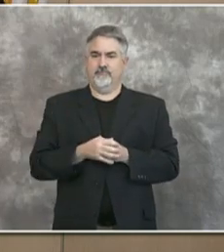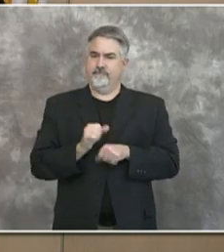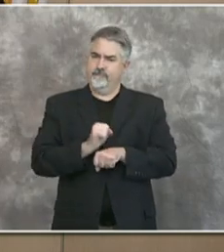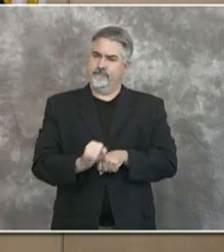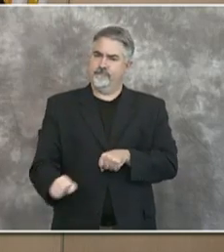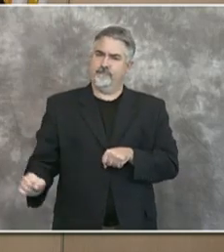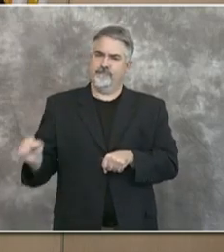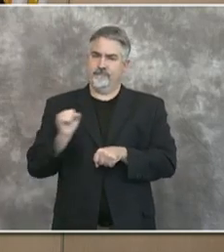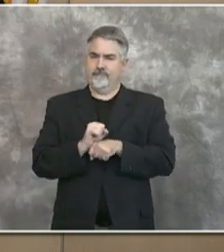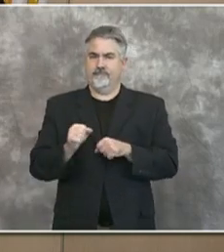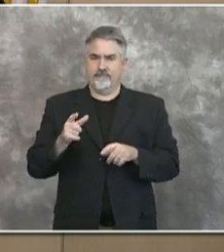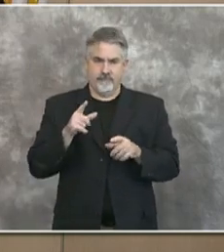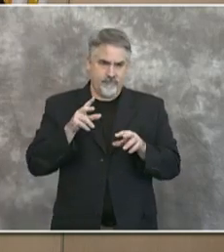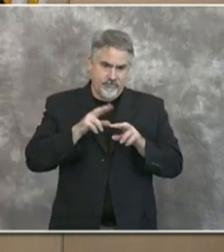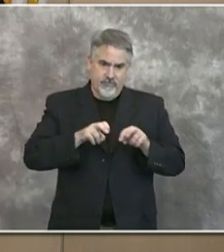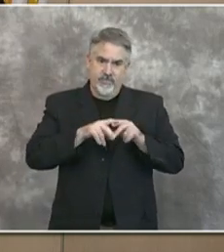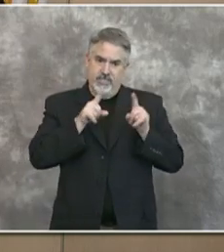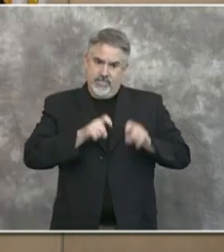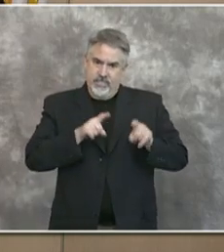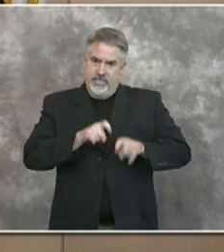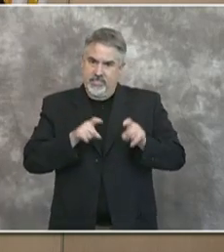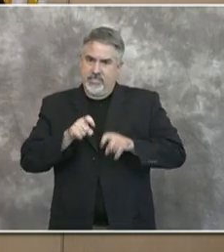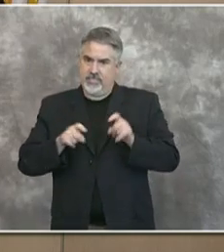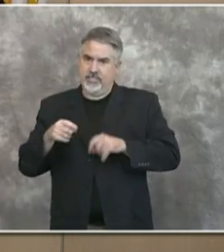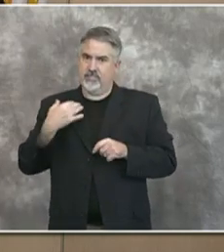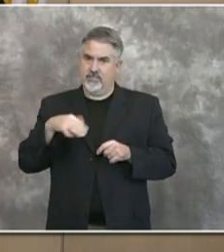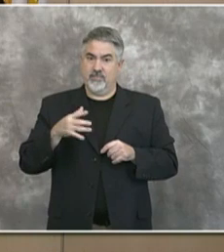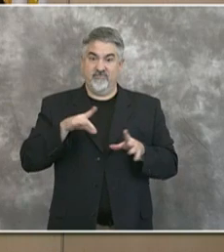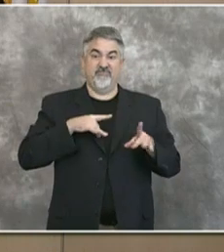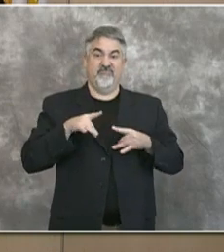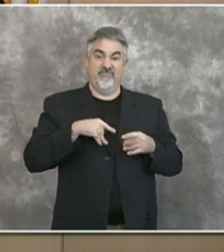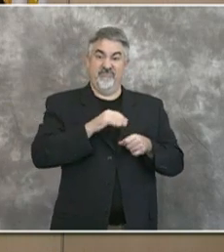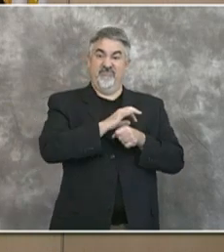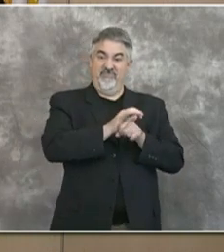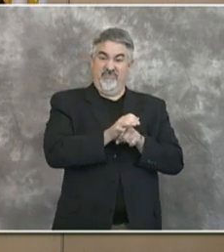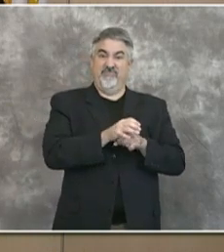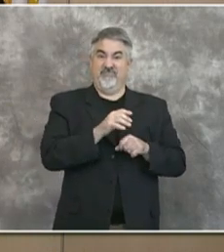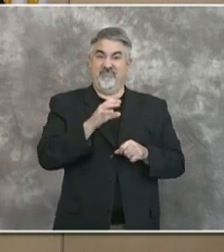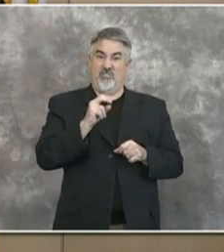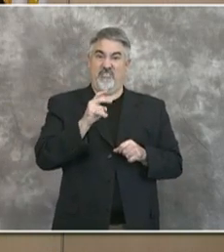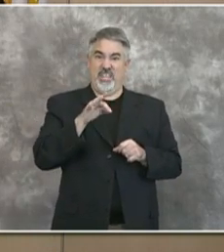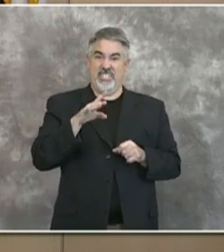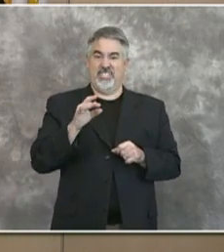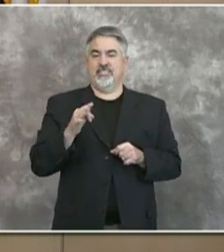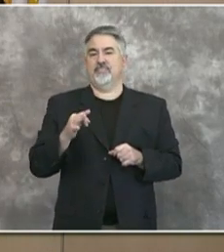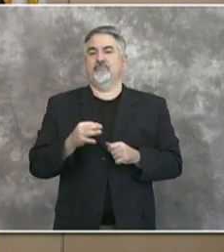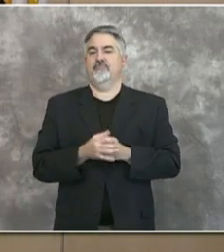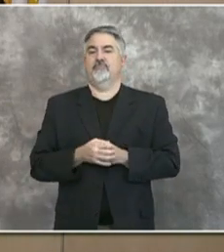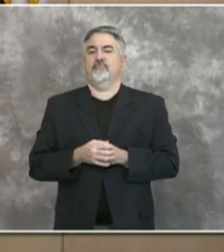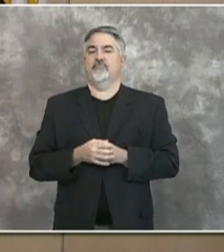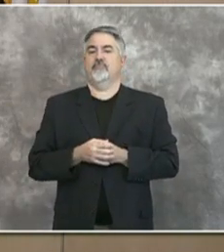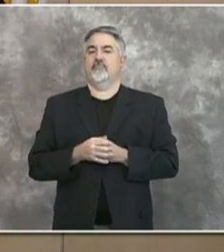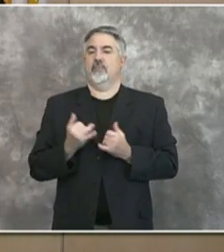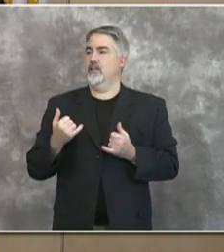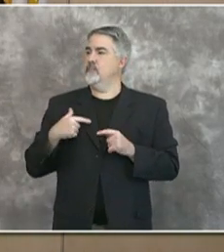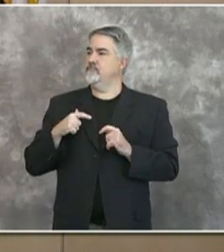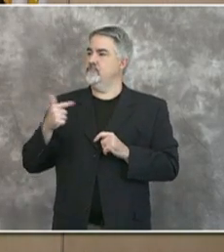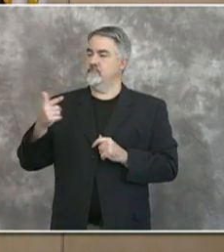control diseases, including COVID-19. Now please welcome Supervisor Cox back to the podium.